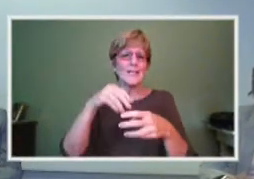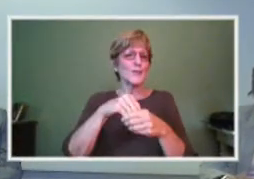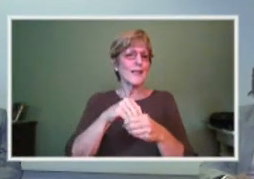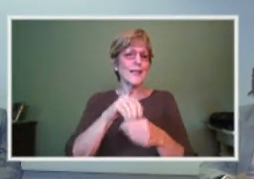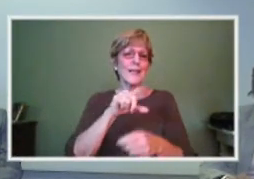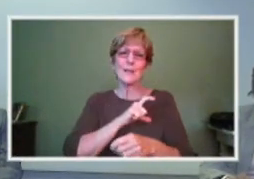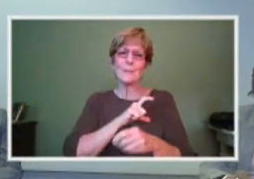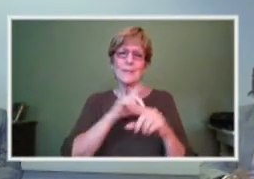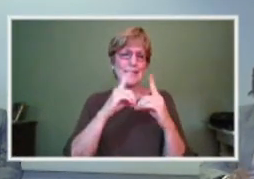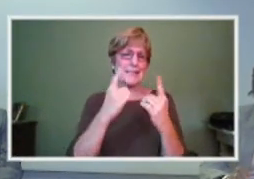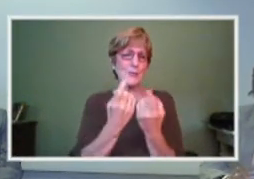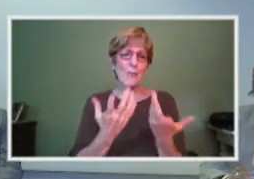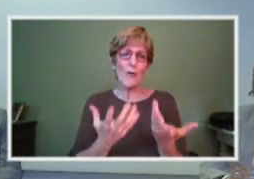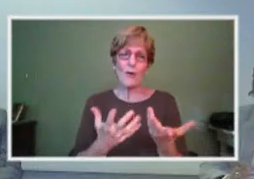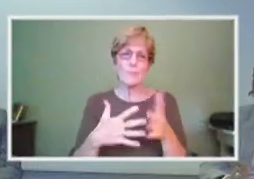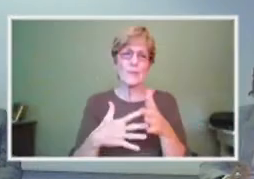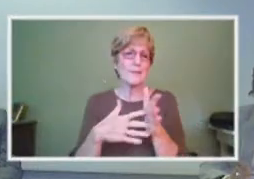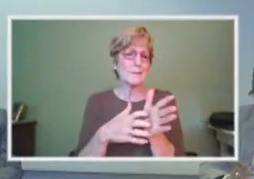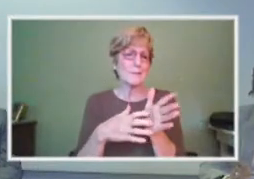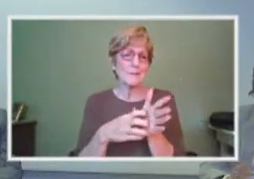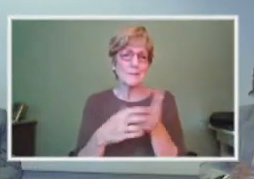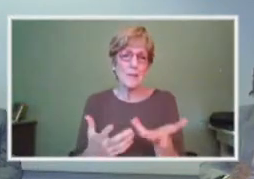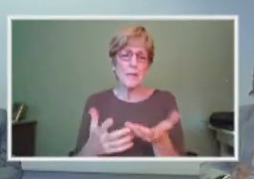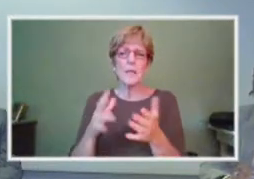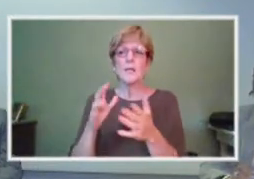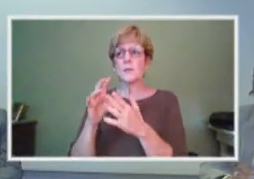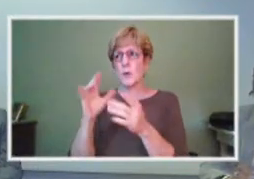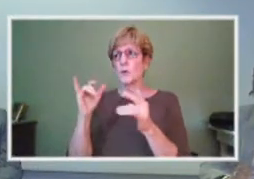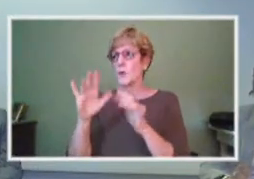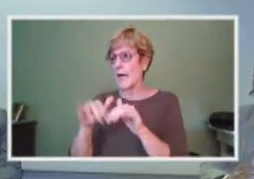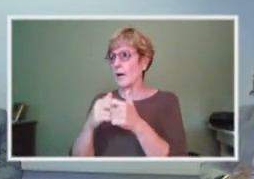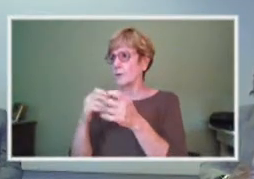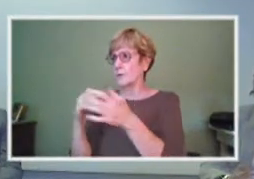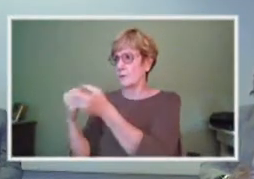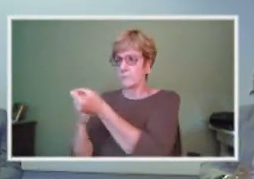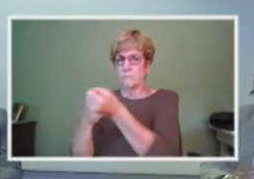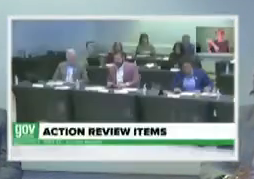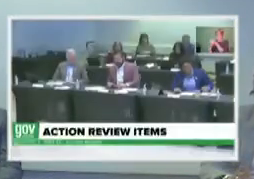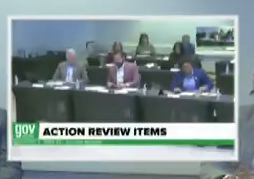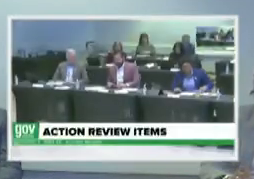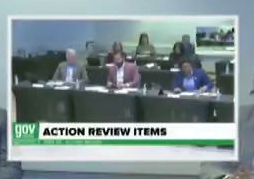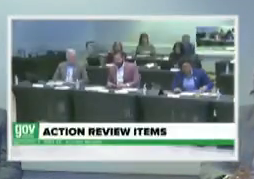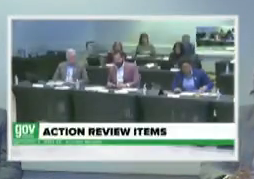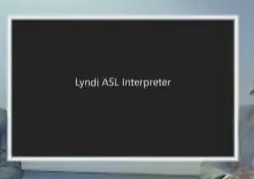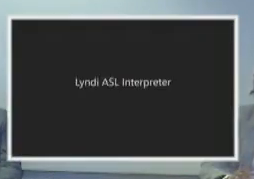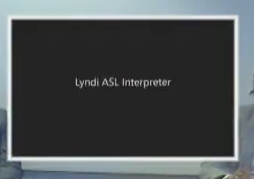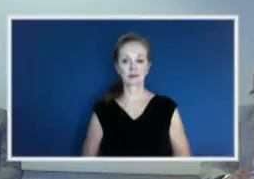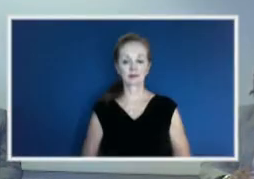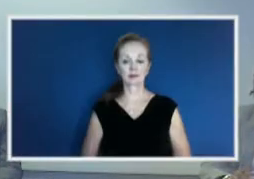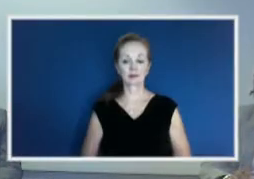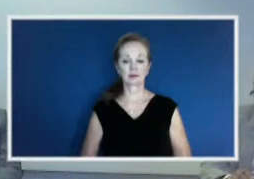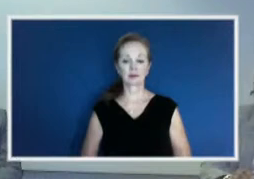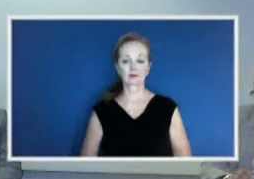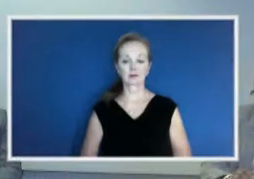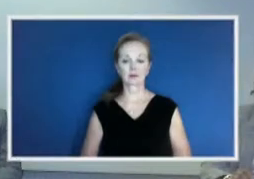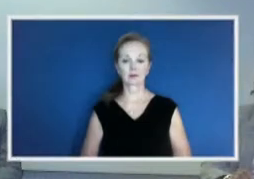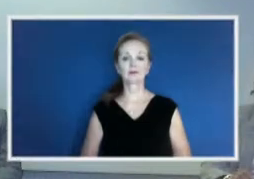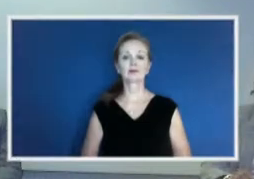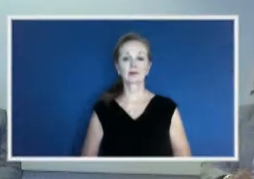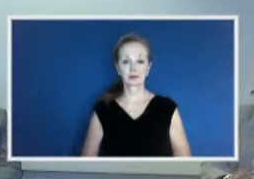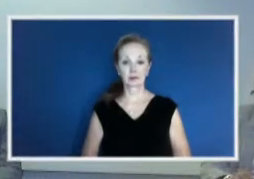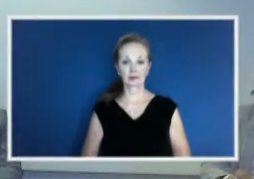the rigidity that we're going to need to have long-term success. So I think you'll see